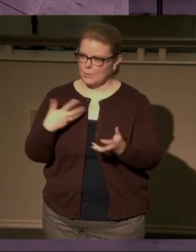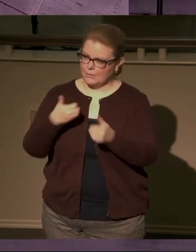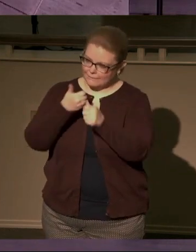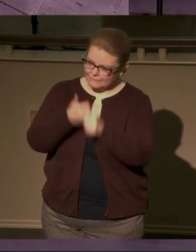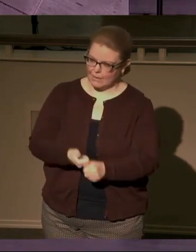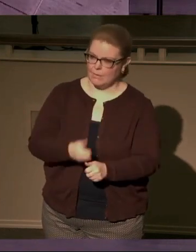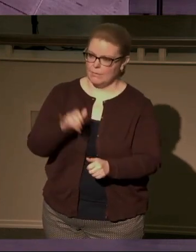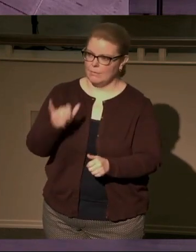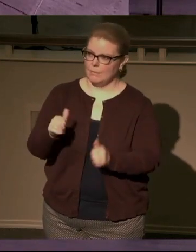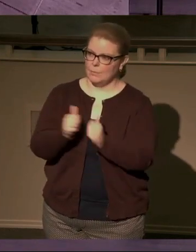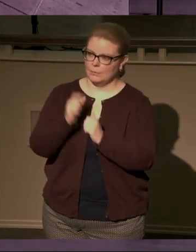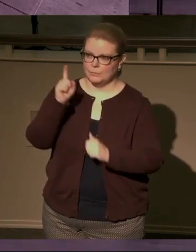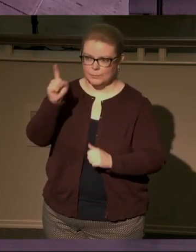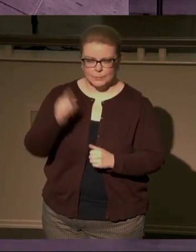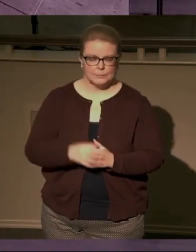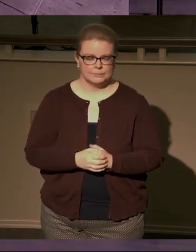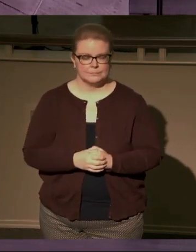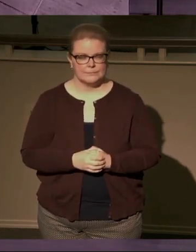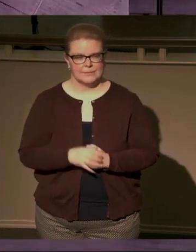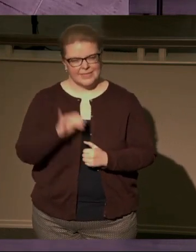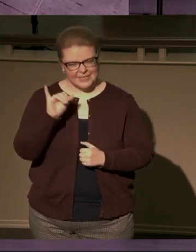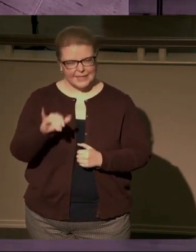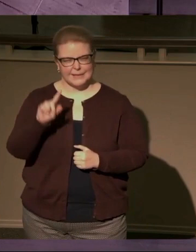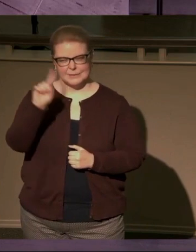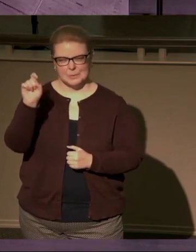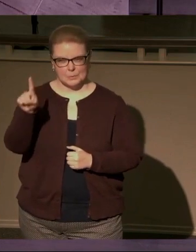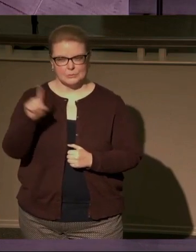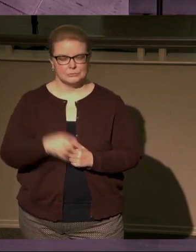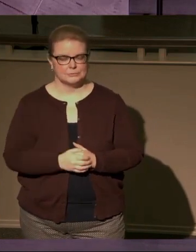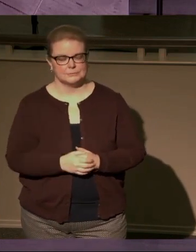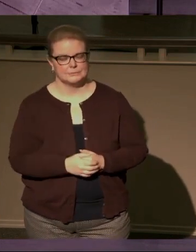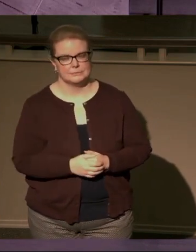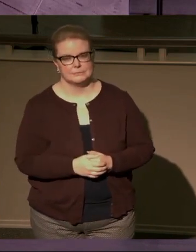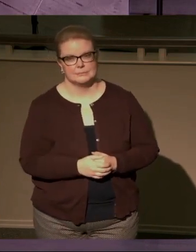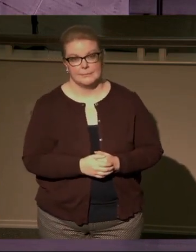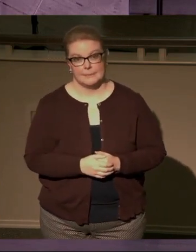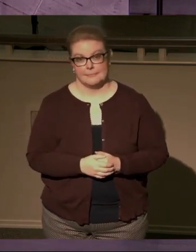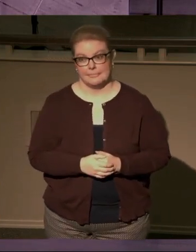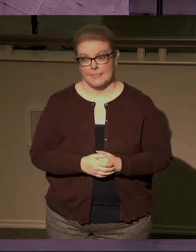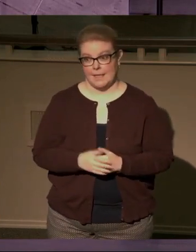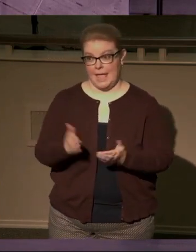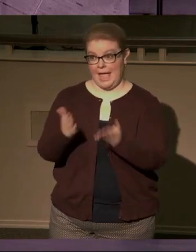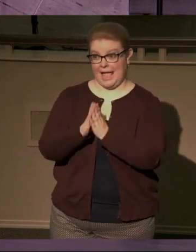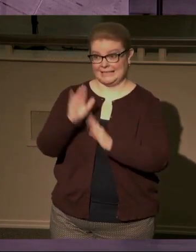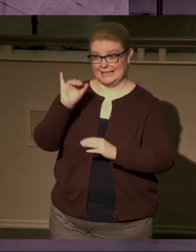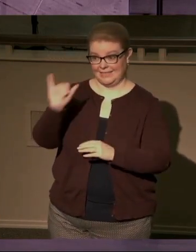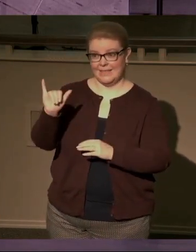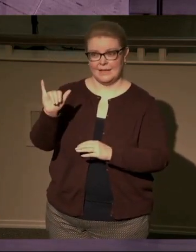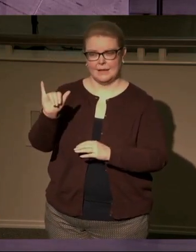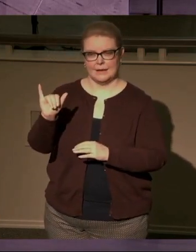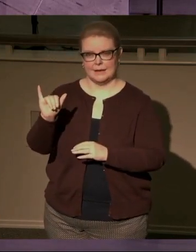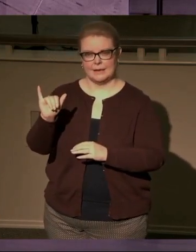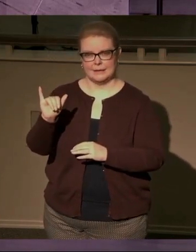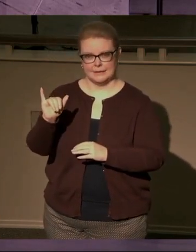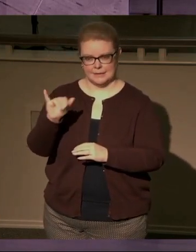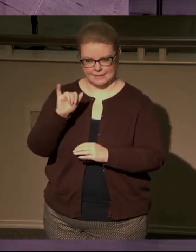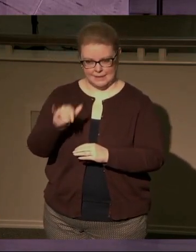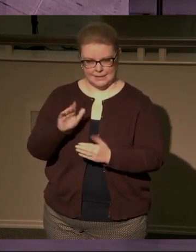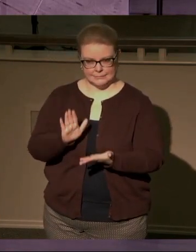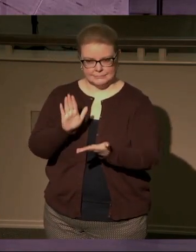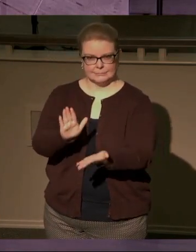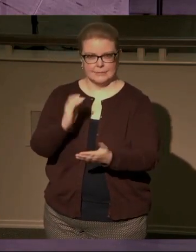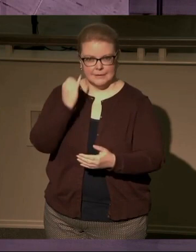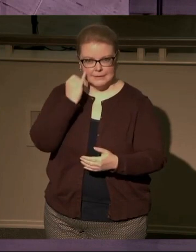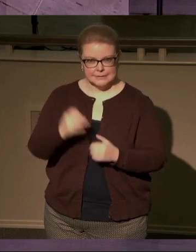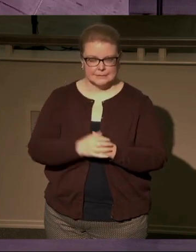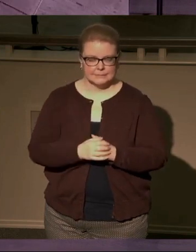you. That's the question, and that is the switch that's in front of you today. So I'm going to close